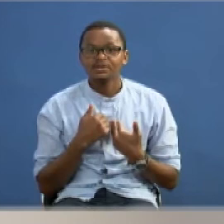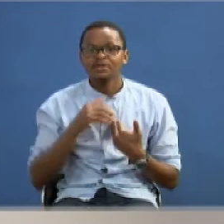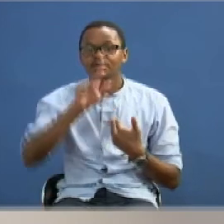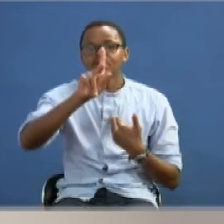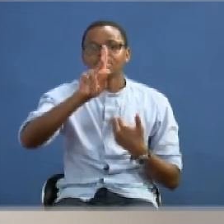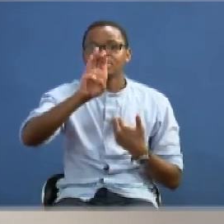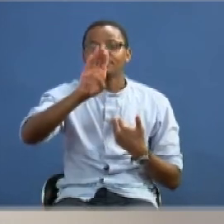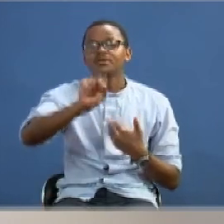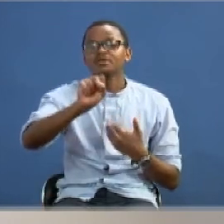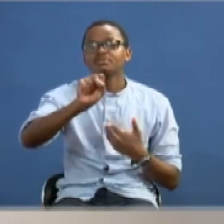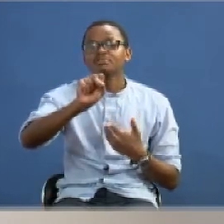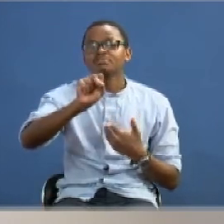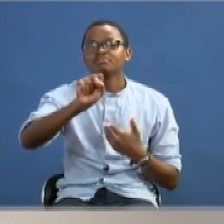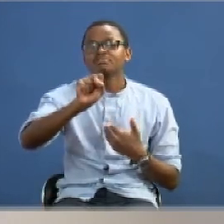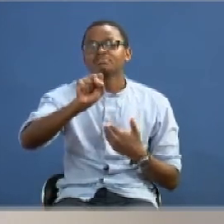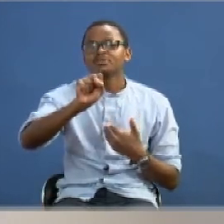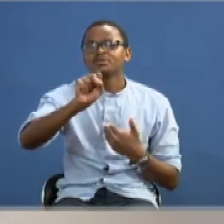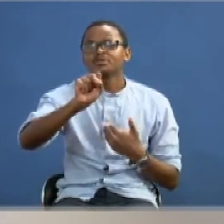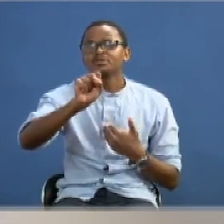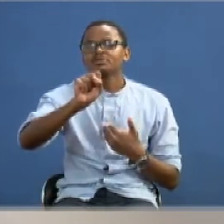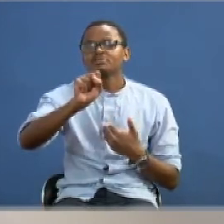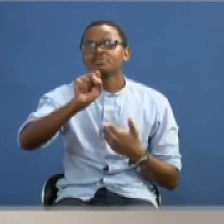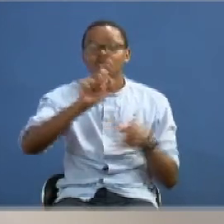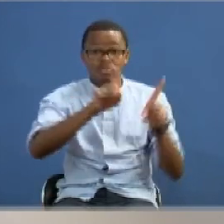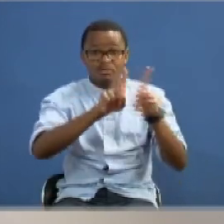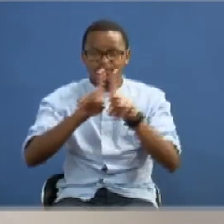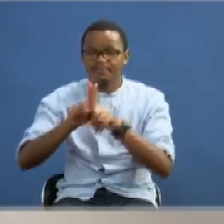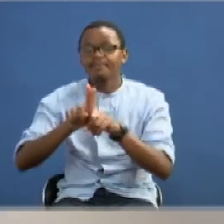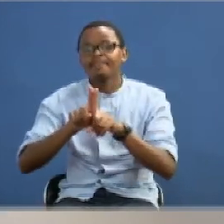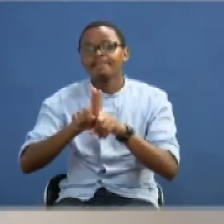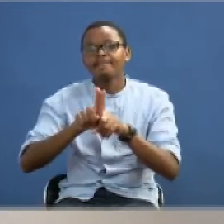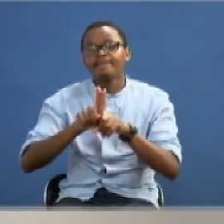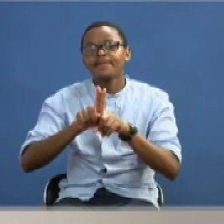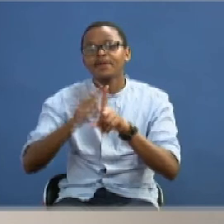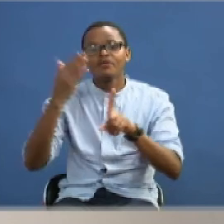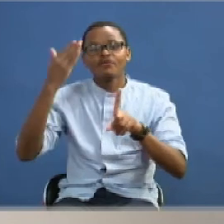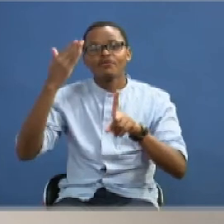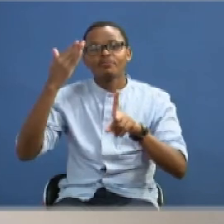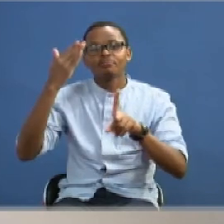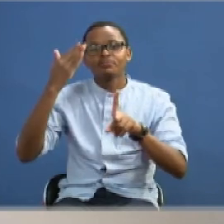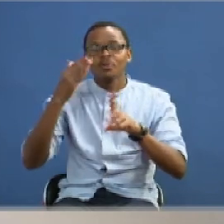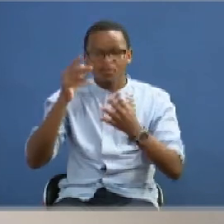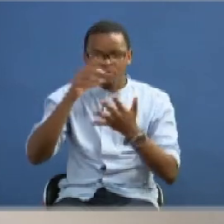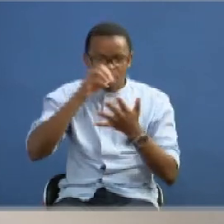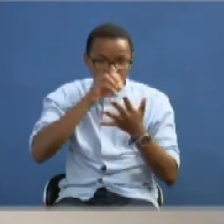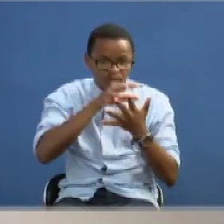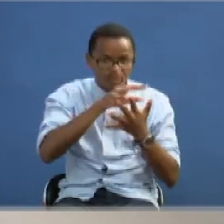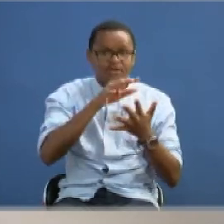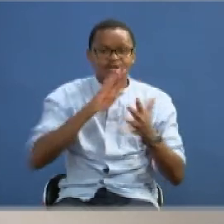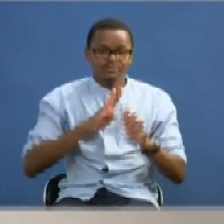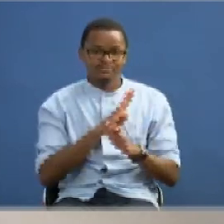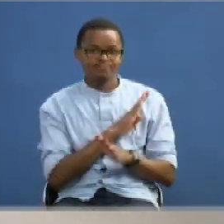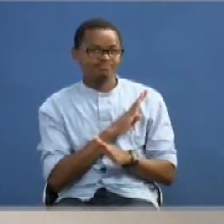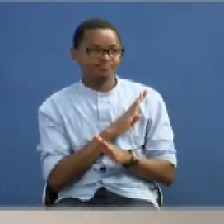of Statistics, Kenya Bureau of Standards, mm-hmm, and also the Pharmacy and Poison Board, mm-hmm, and